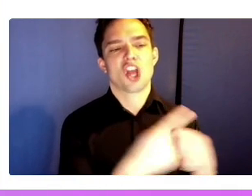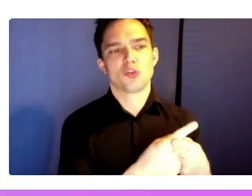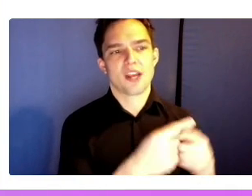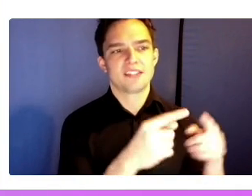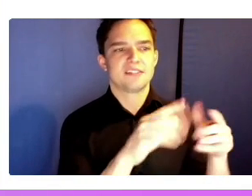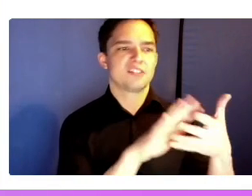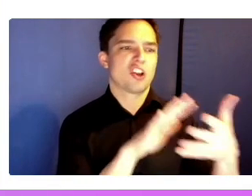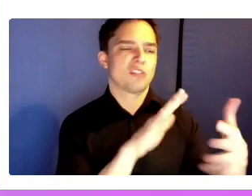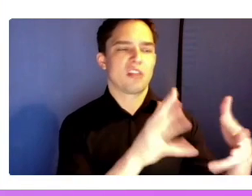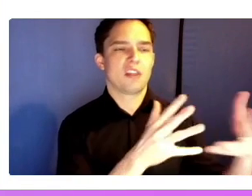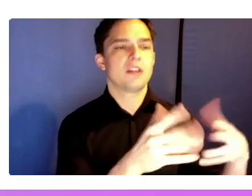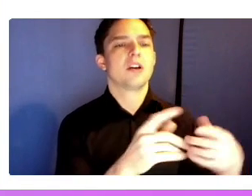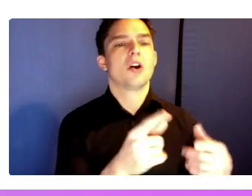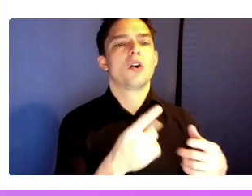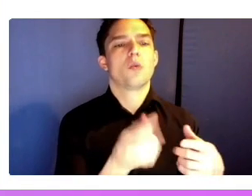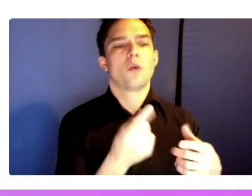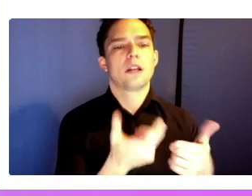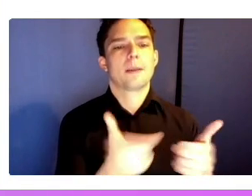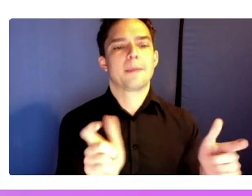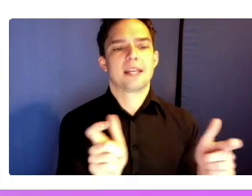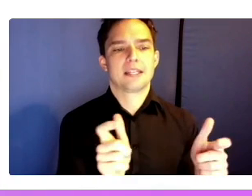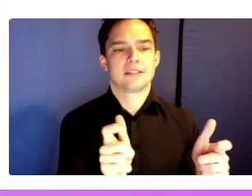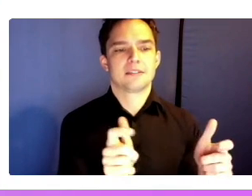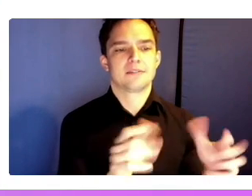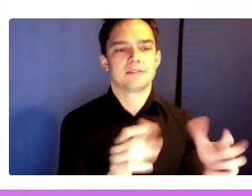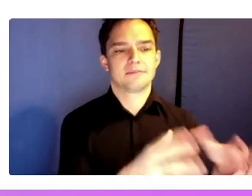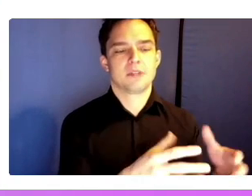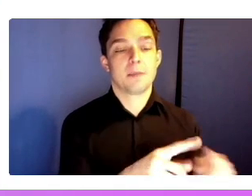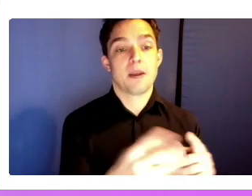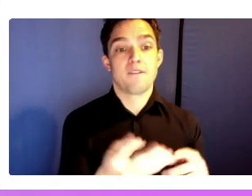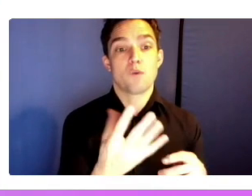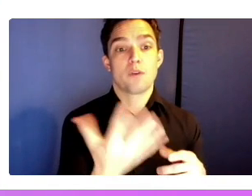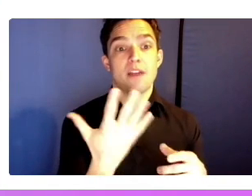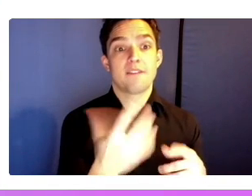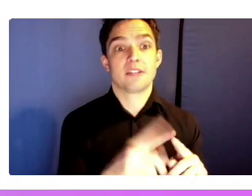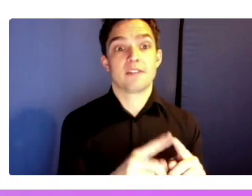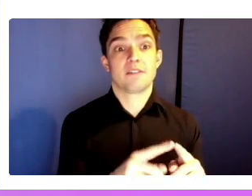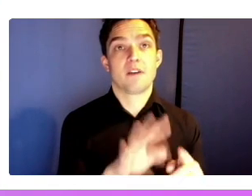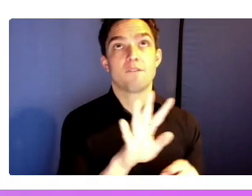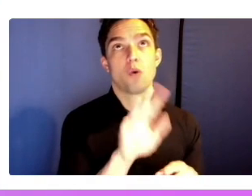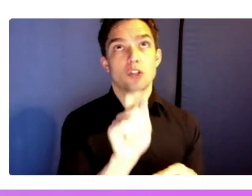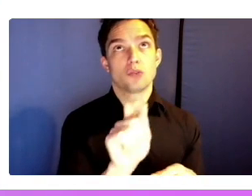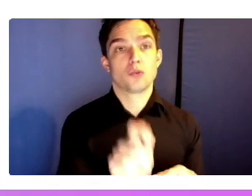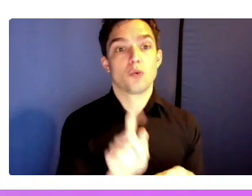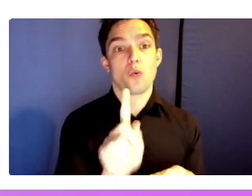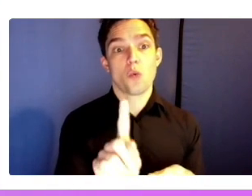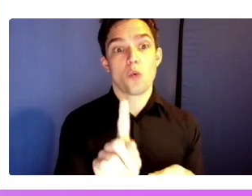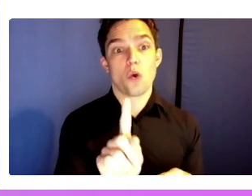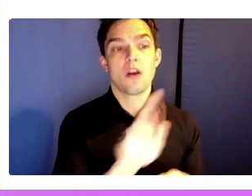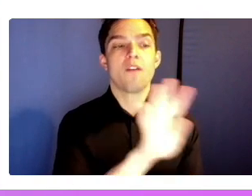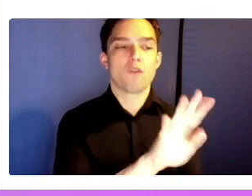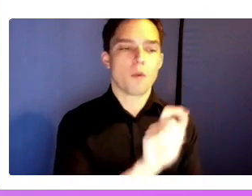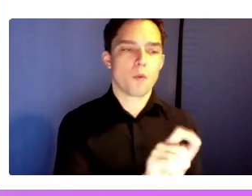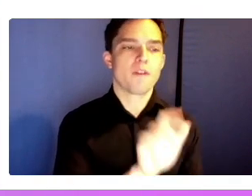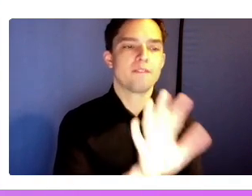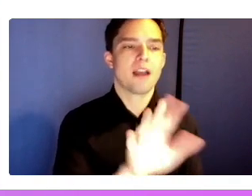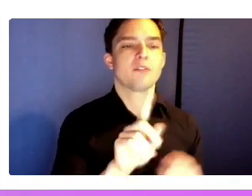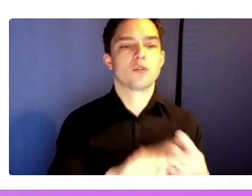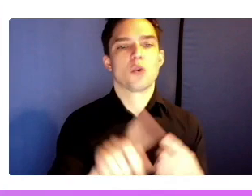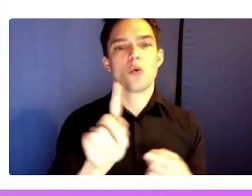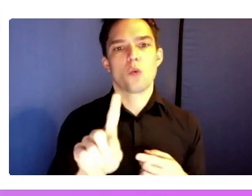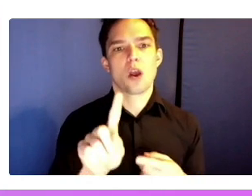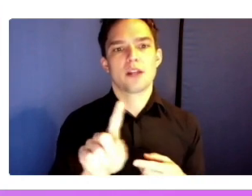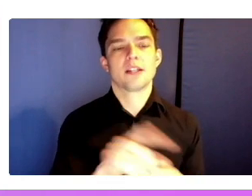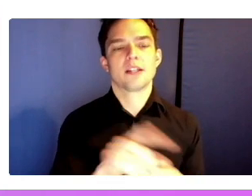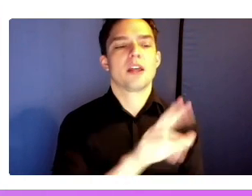So one big bucket, but then, 4 to 5 contrast, or 4 to 1 contrast, 4.5 to 1 contrast and 3